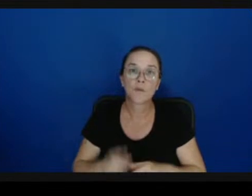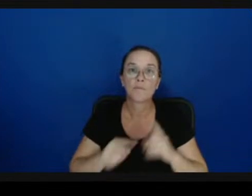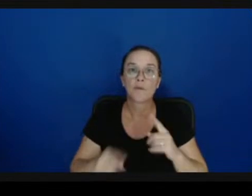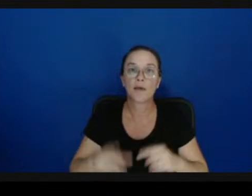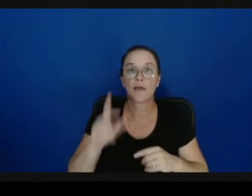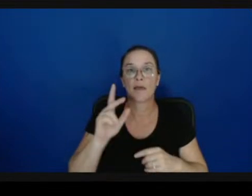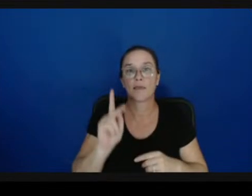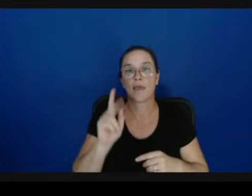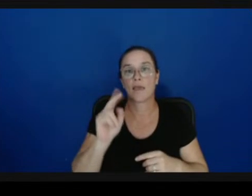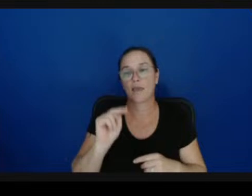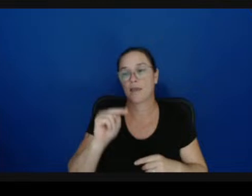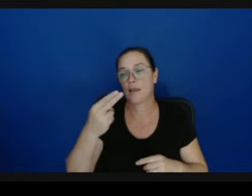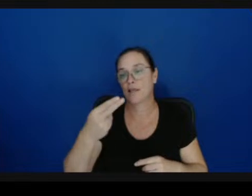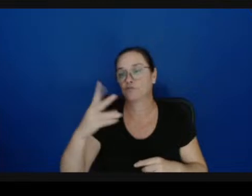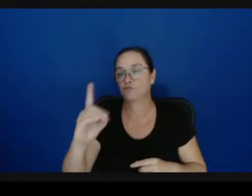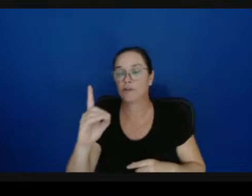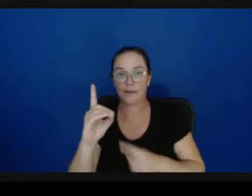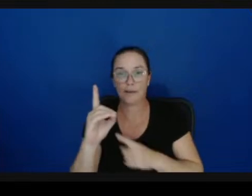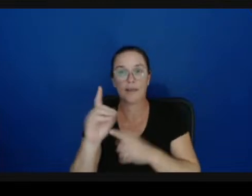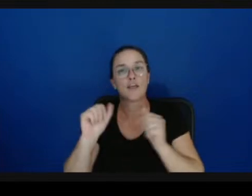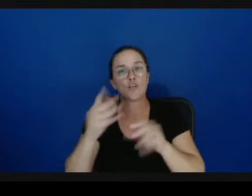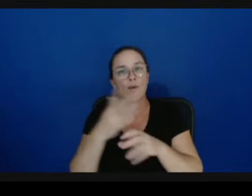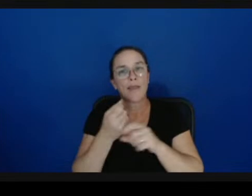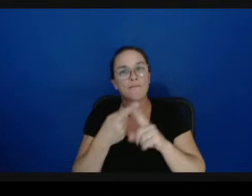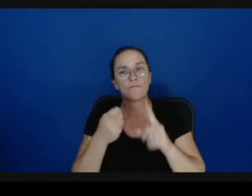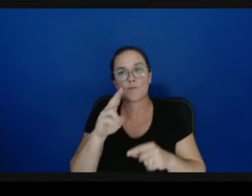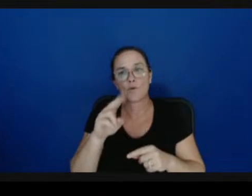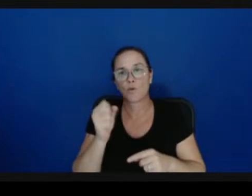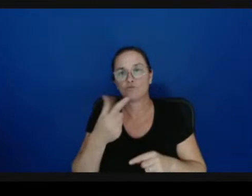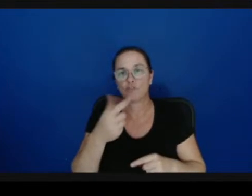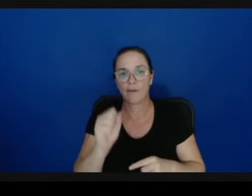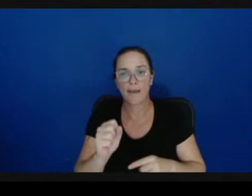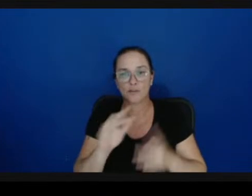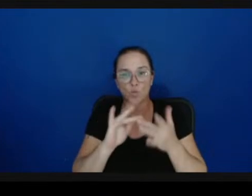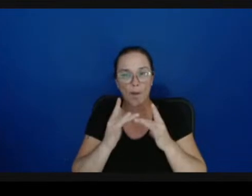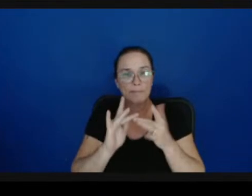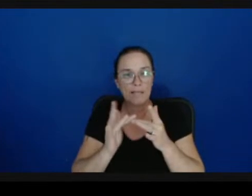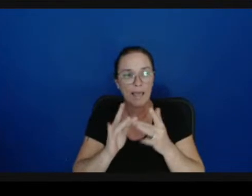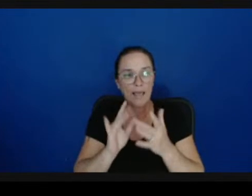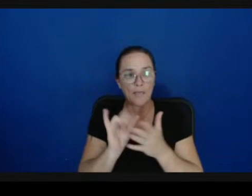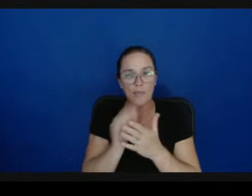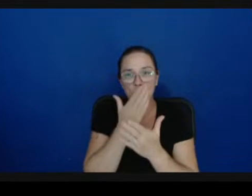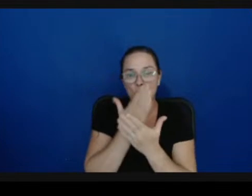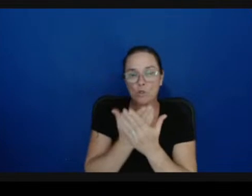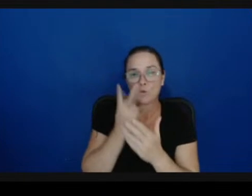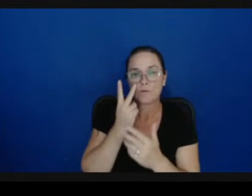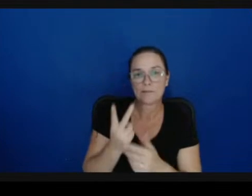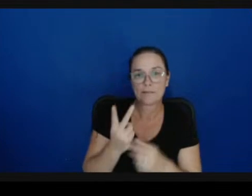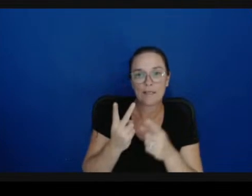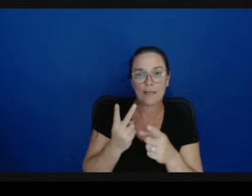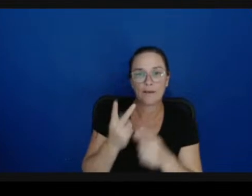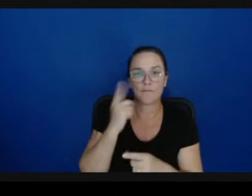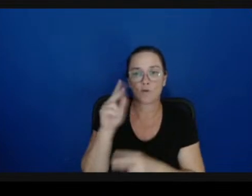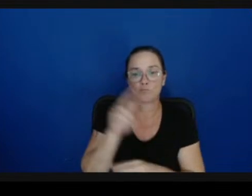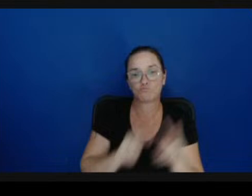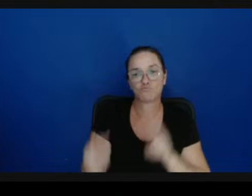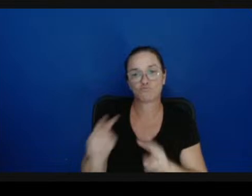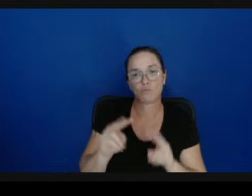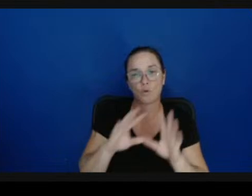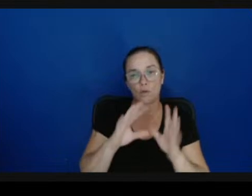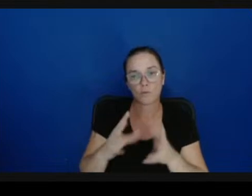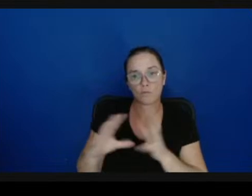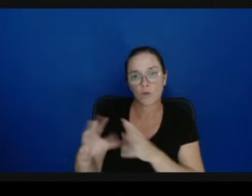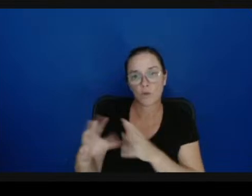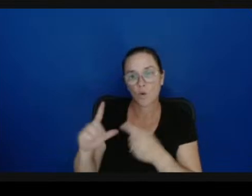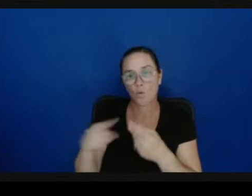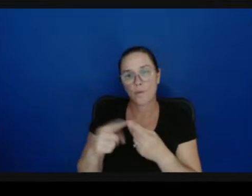KNHD seismograph, which you can get from the USGS website, is a good one near the eruption site to look at these pulses of when there might be a little bit